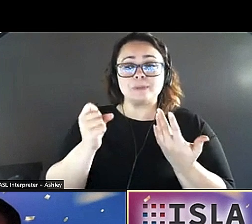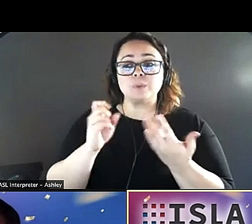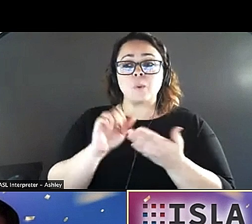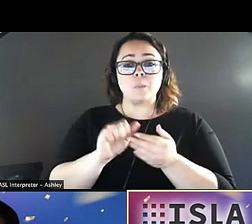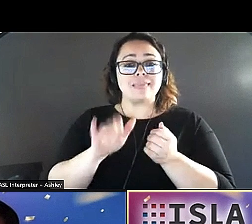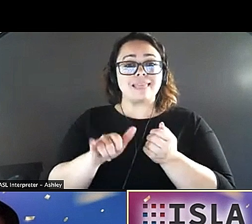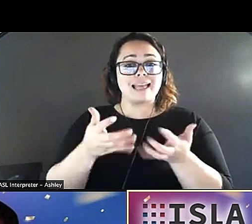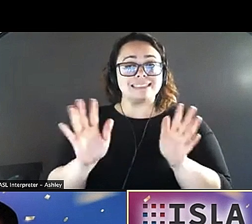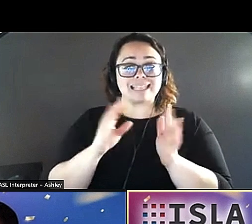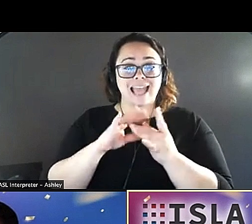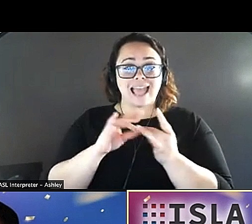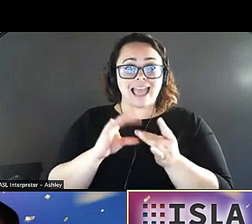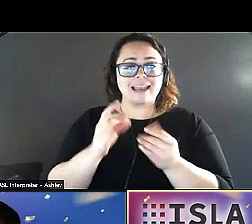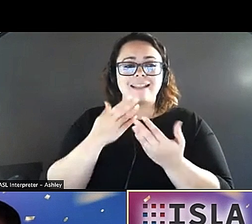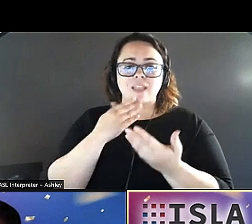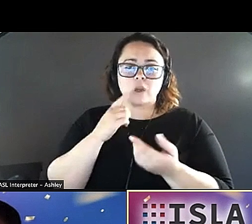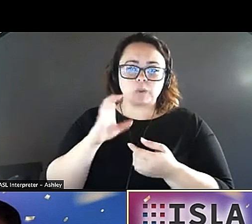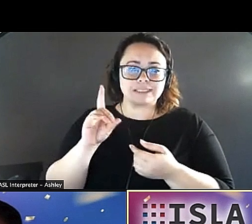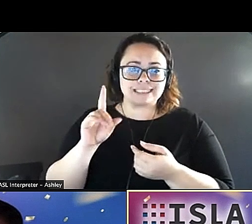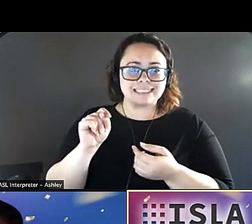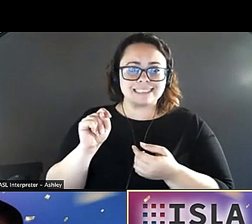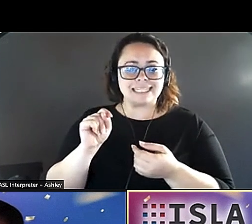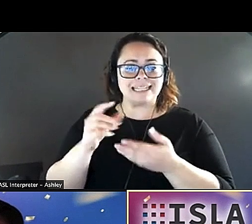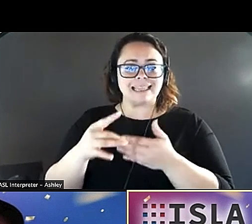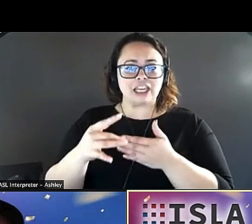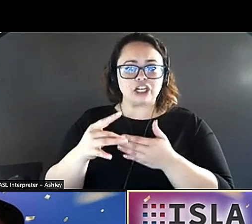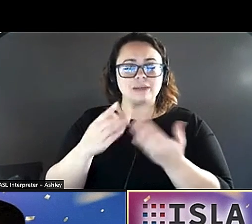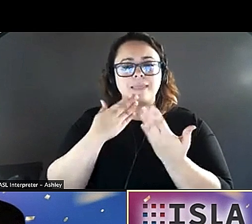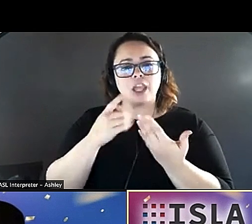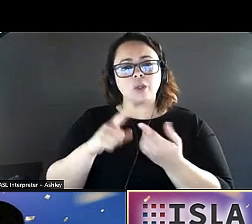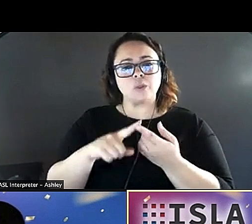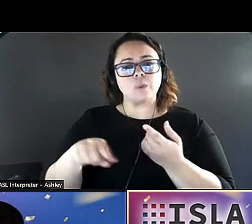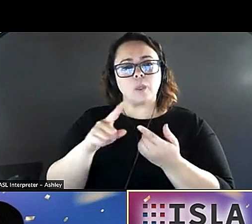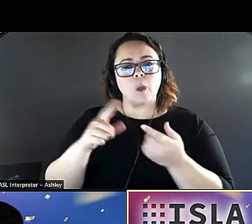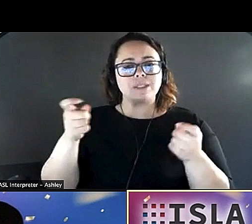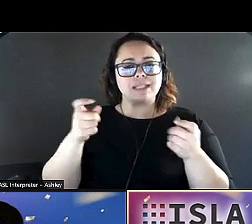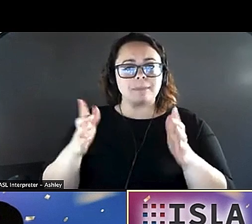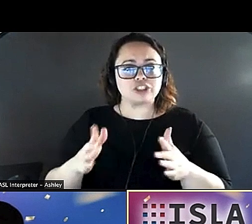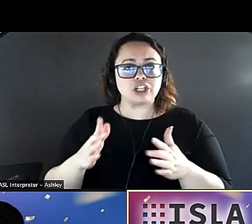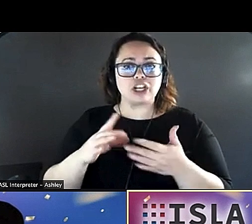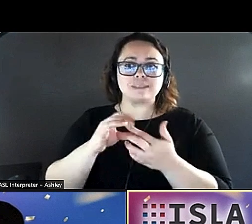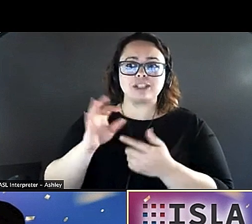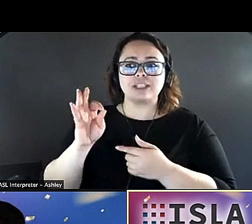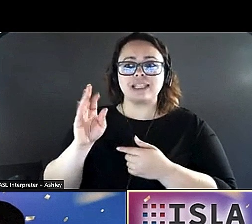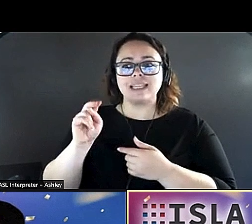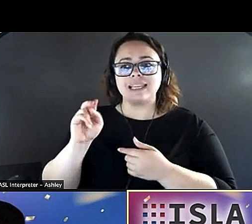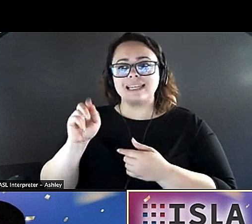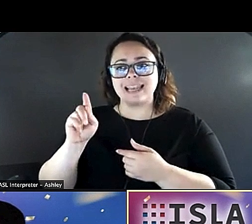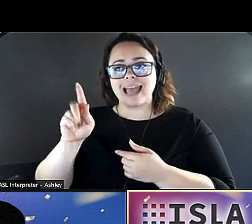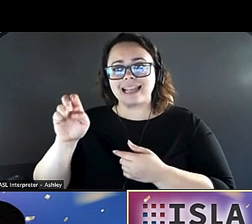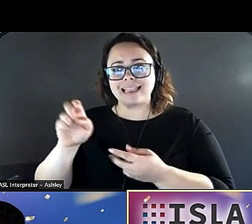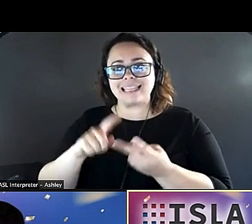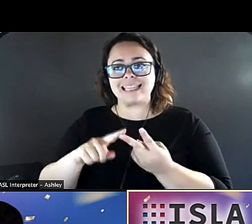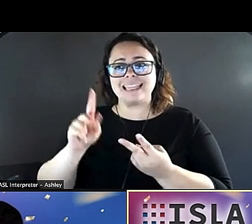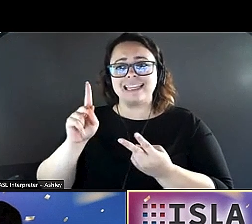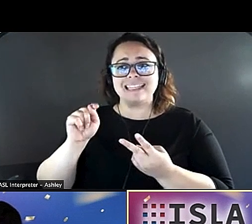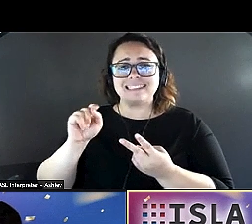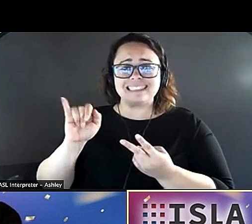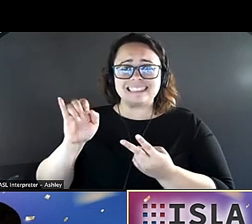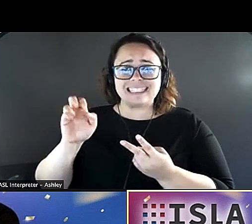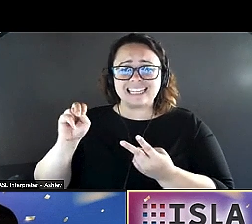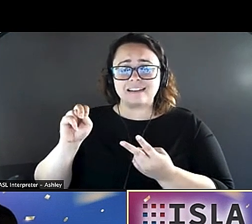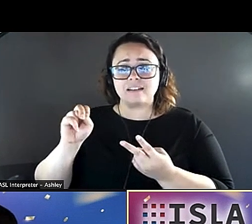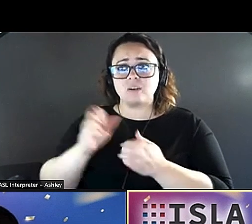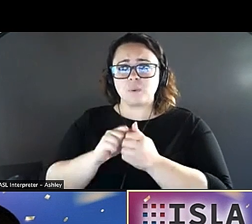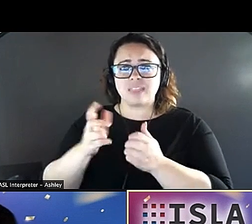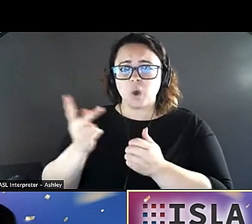you to CDT leadership. Thank you to the ISLA program administrators, especially Natalie and Tien. Without you guys, I think the coaches